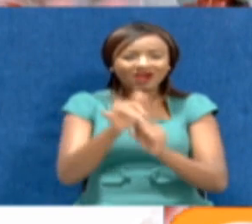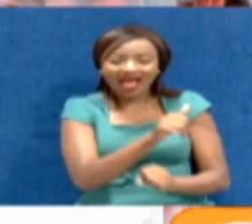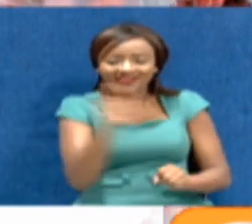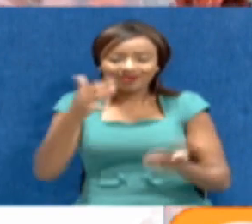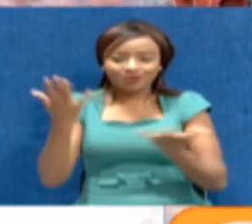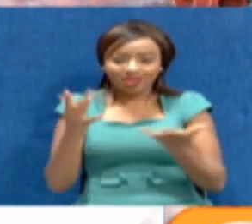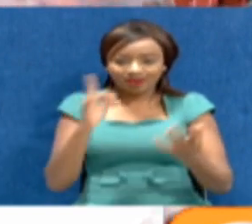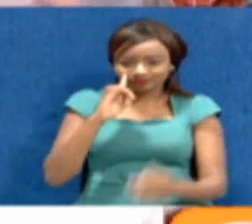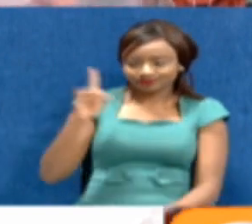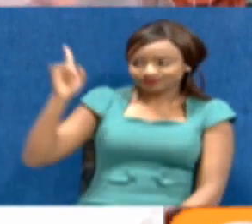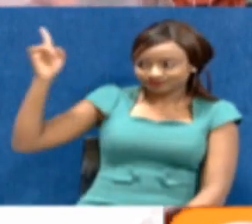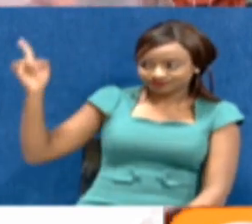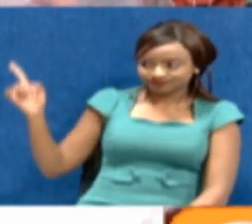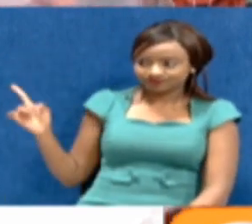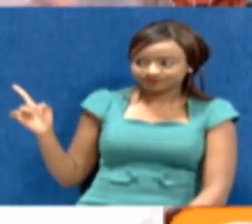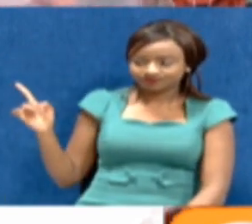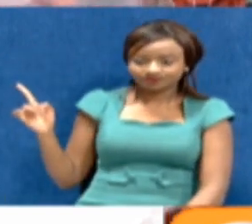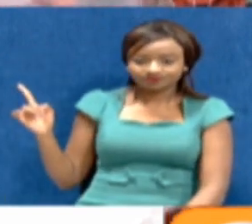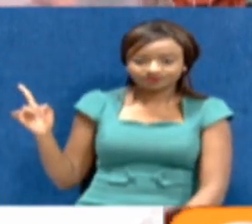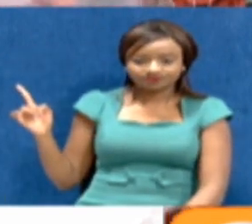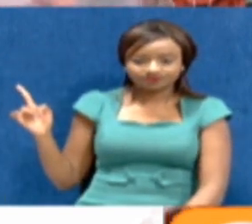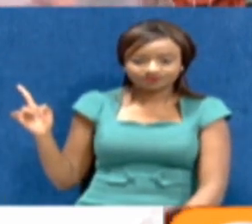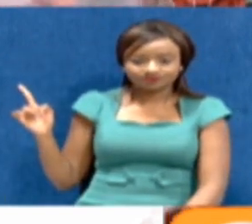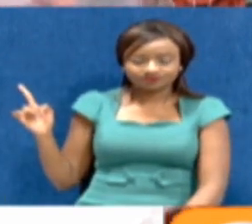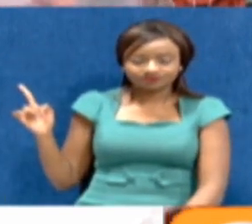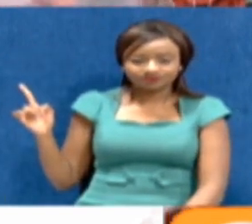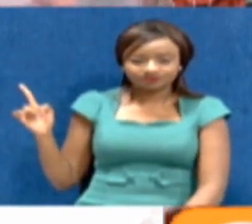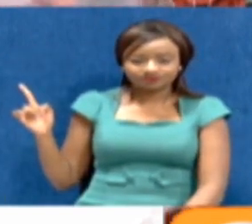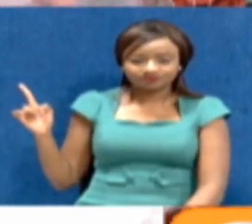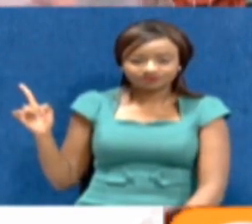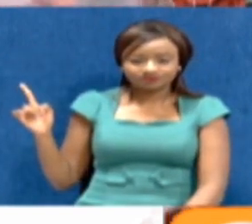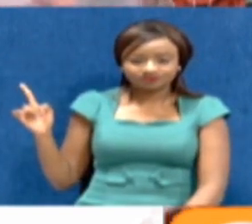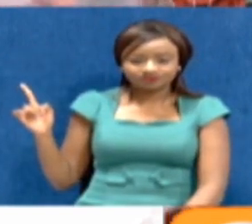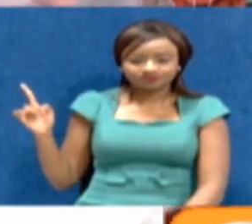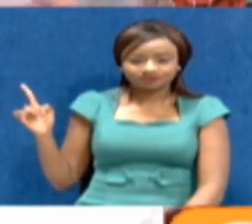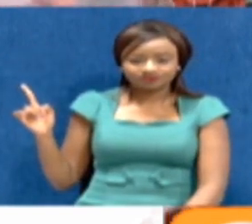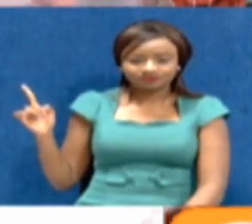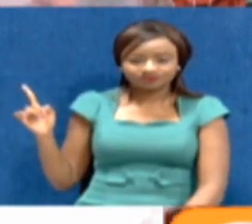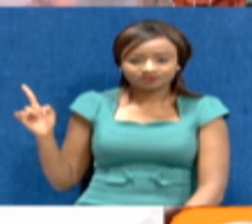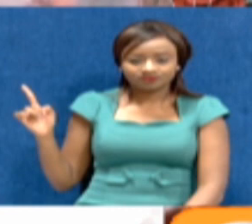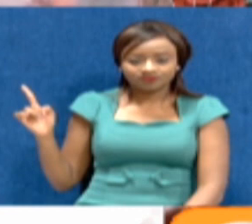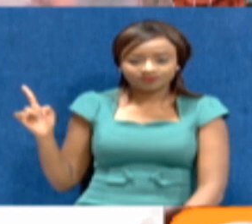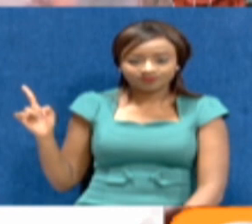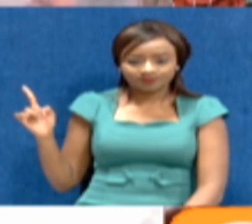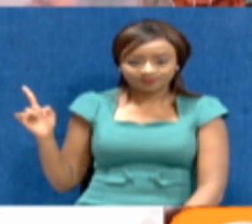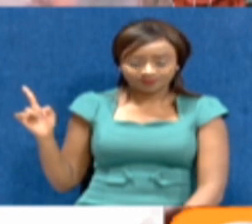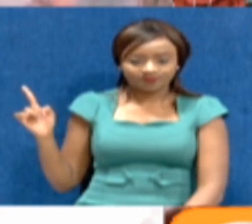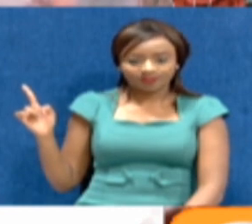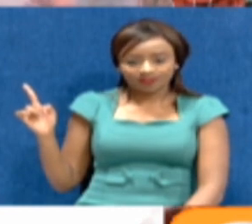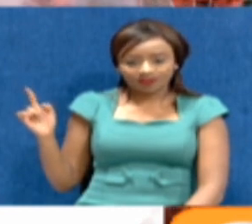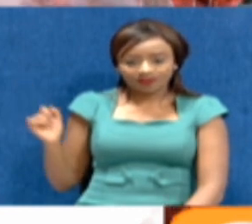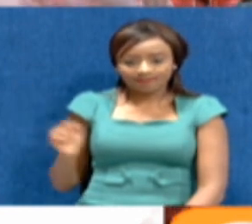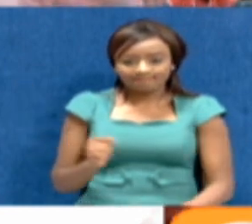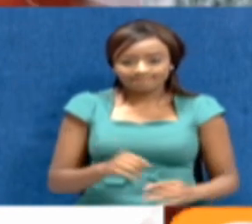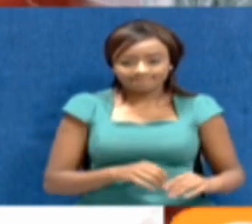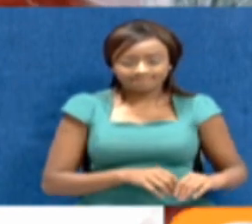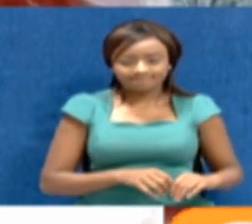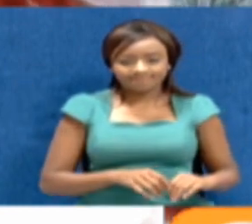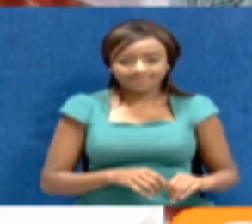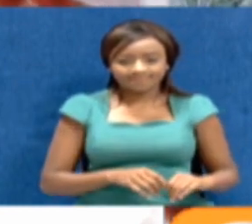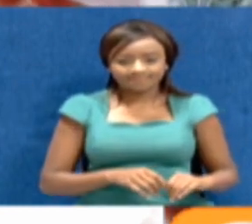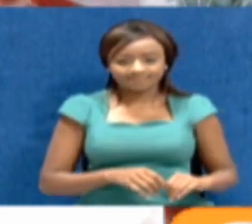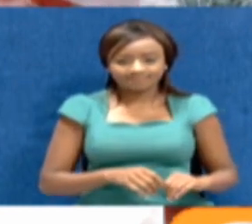include Kibra with 22, Embakasi East with 18, Langata 18, Starehe